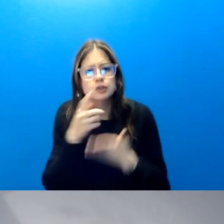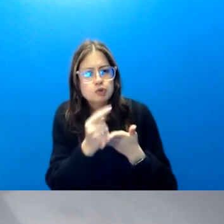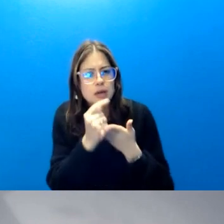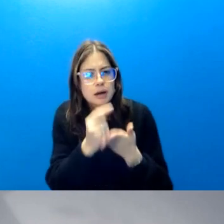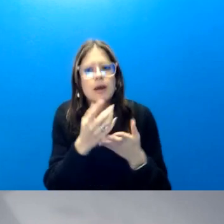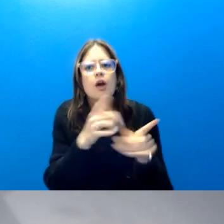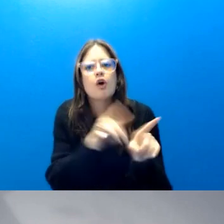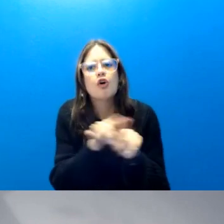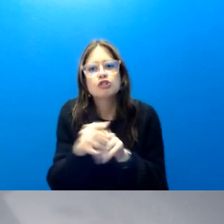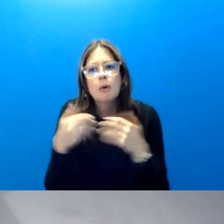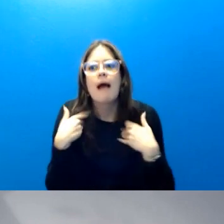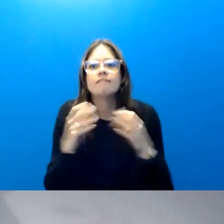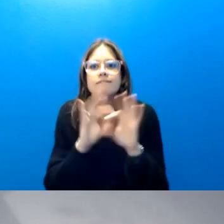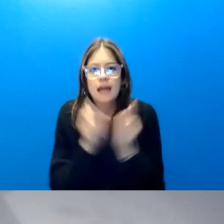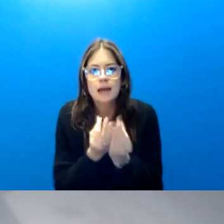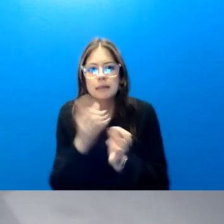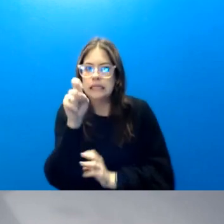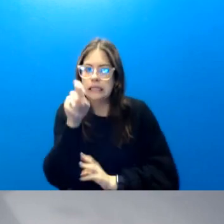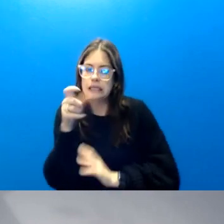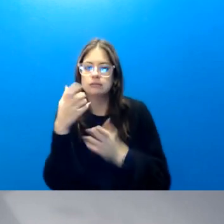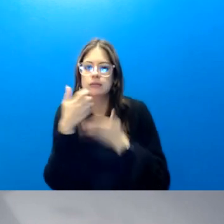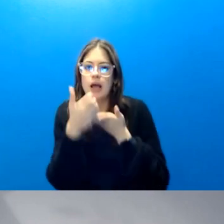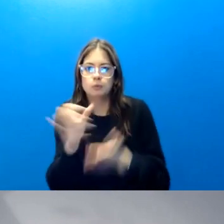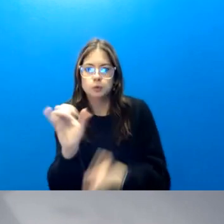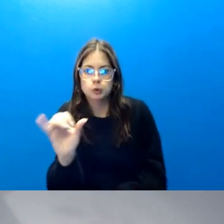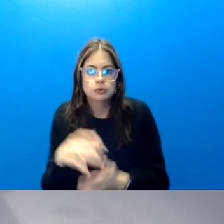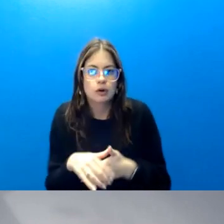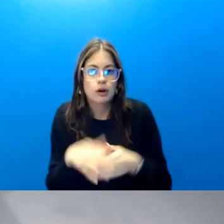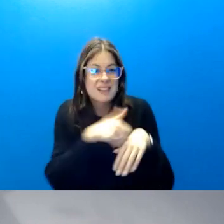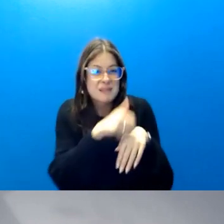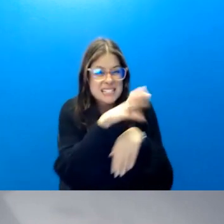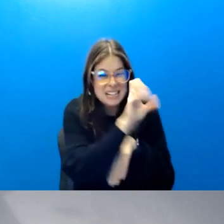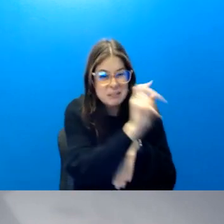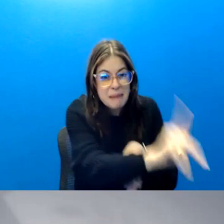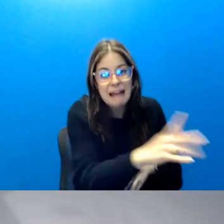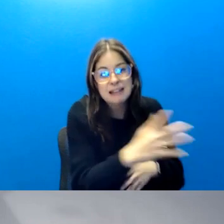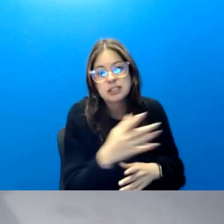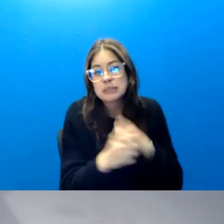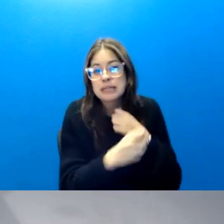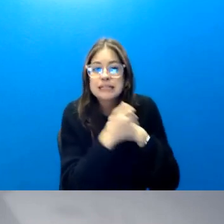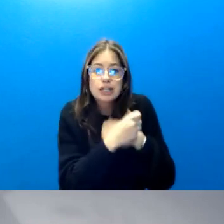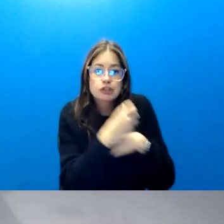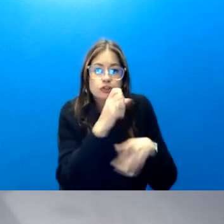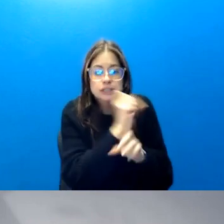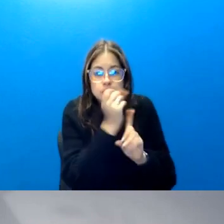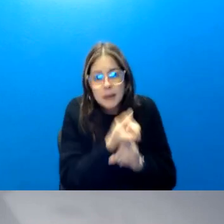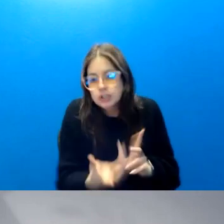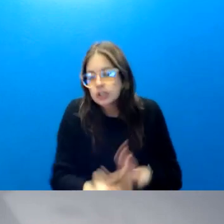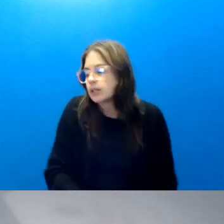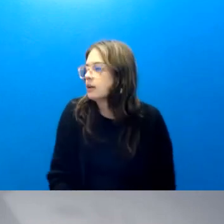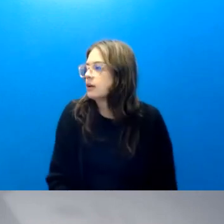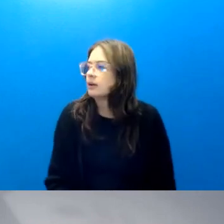are also in need? And are they being sent back to a toxic environment? Thank you, Maria, for that question.